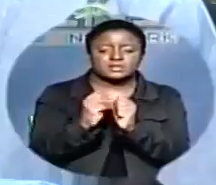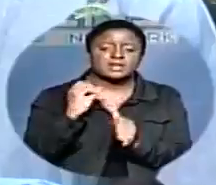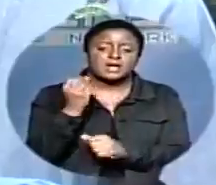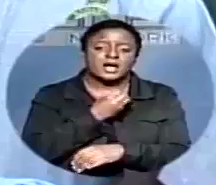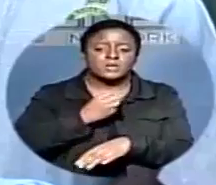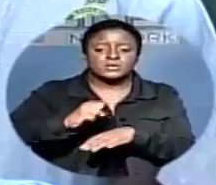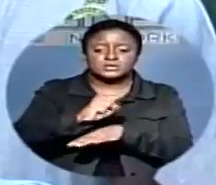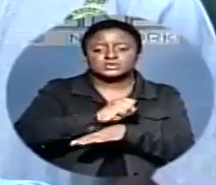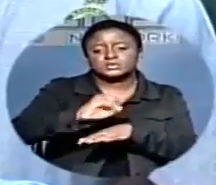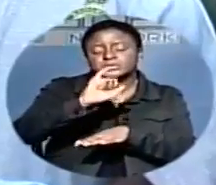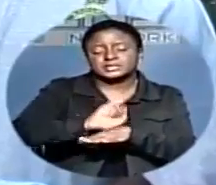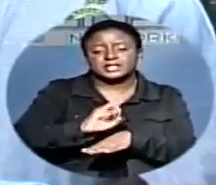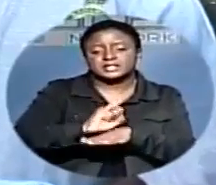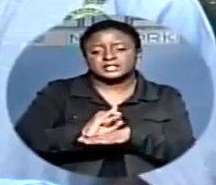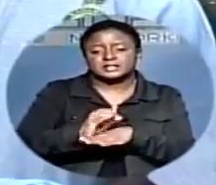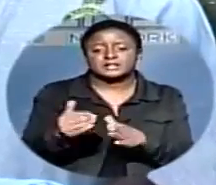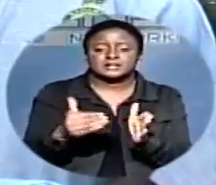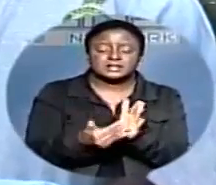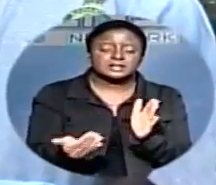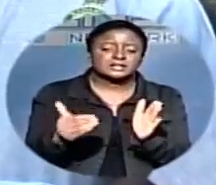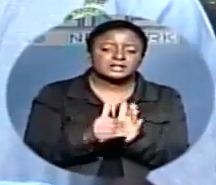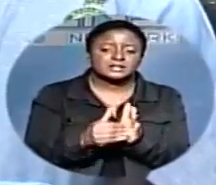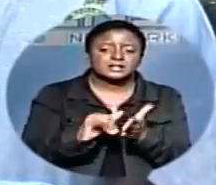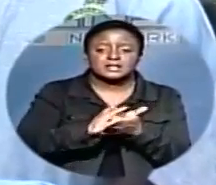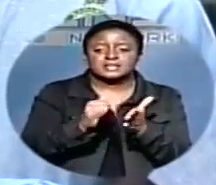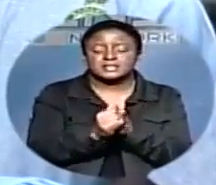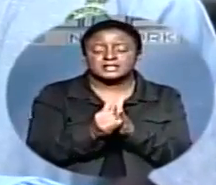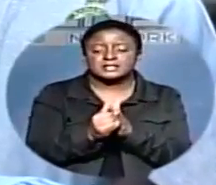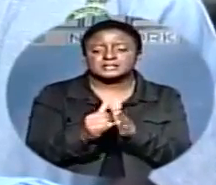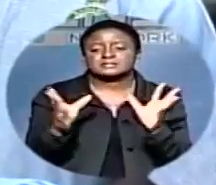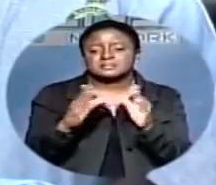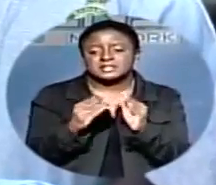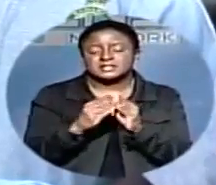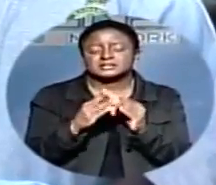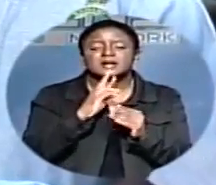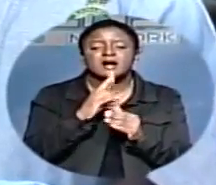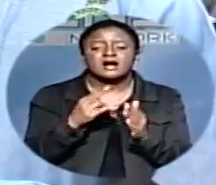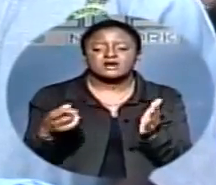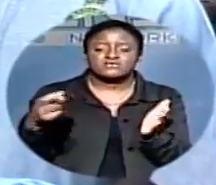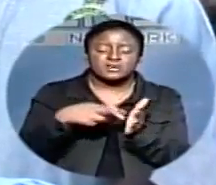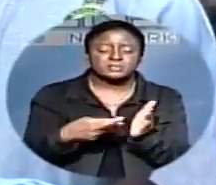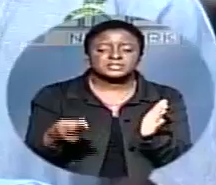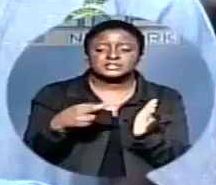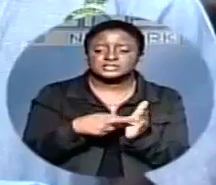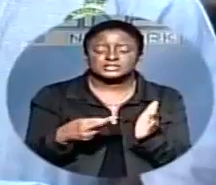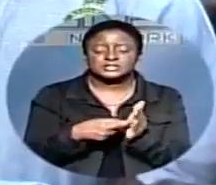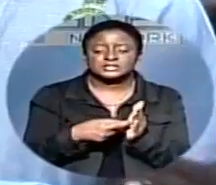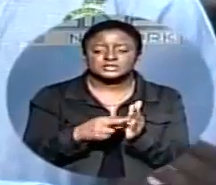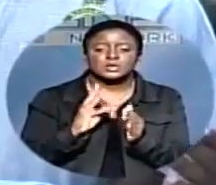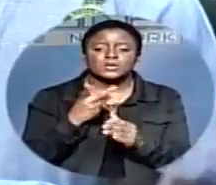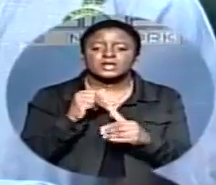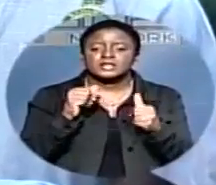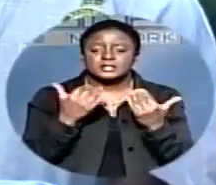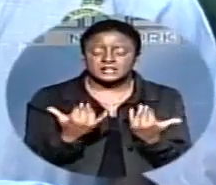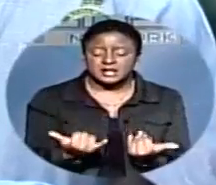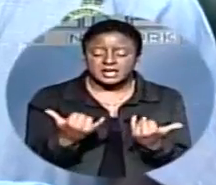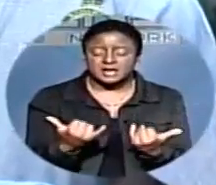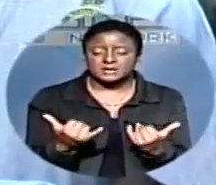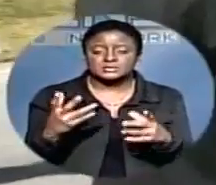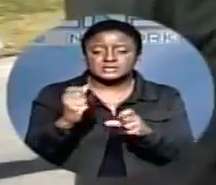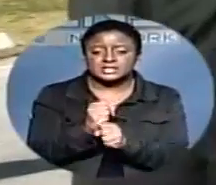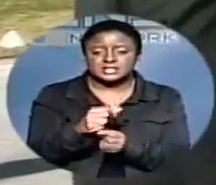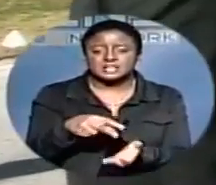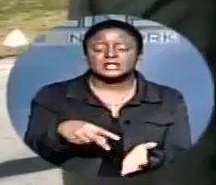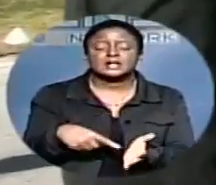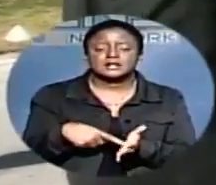over, and these meetings are just repetitious, and we are now taking a stand, and we need these concerns to be